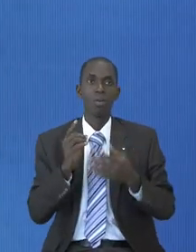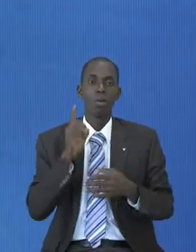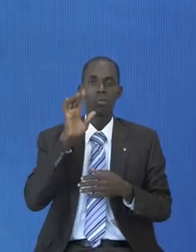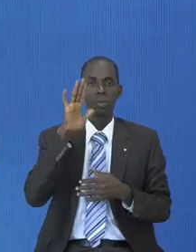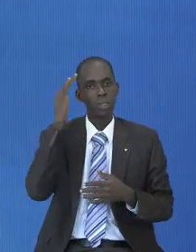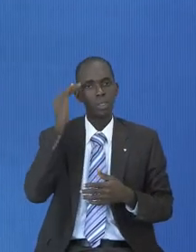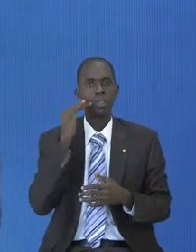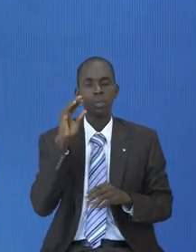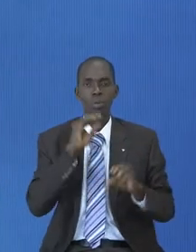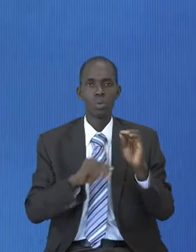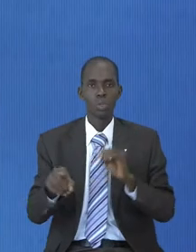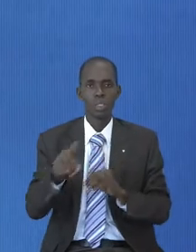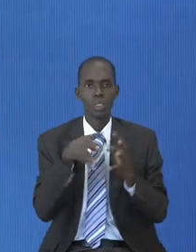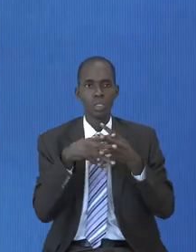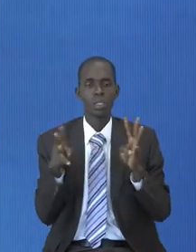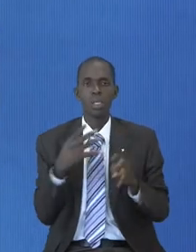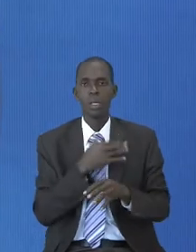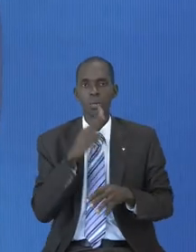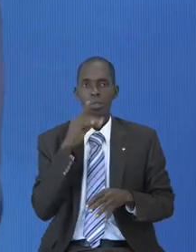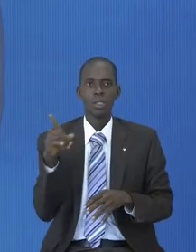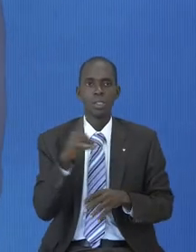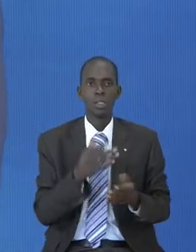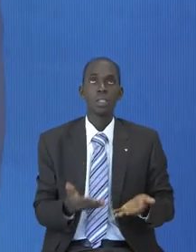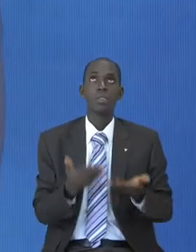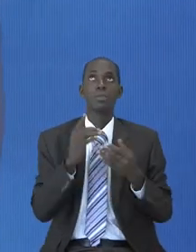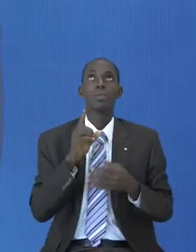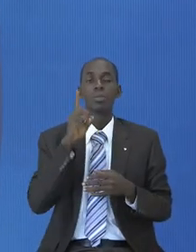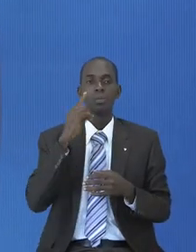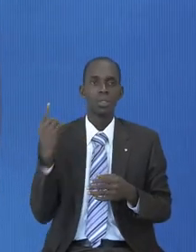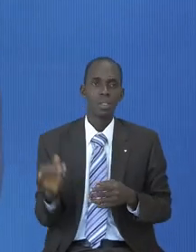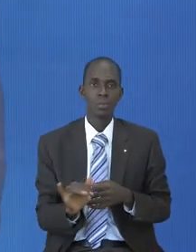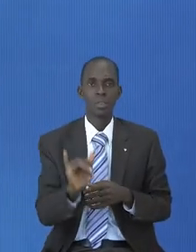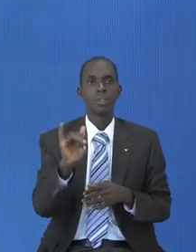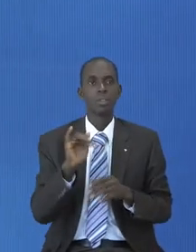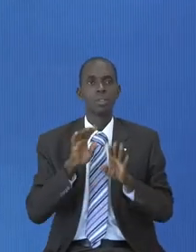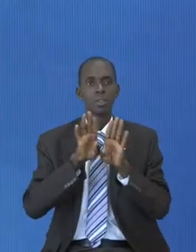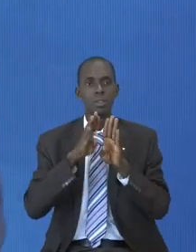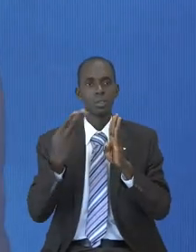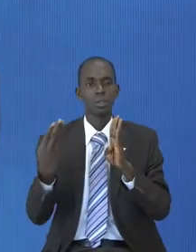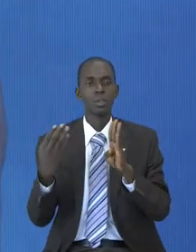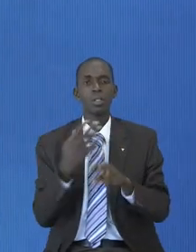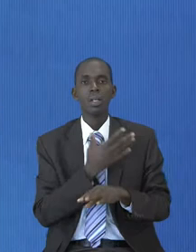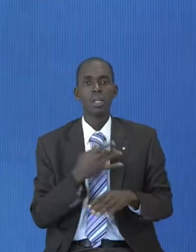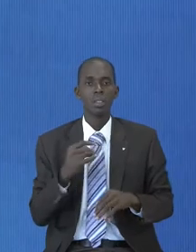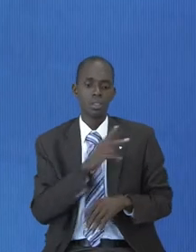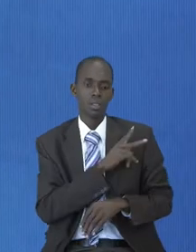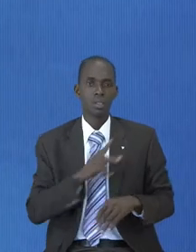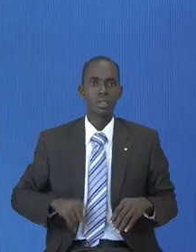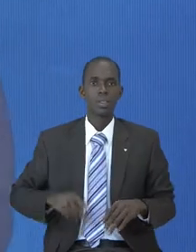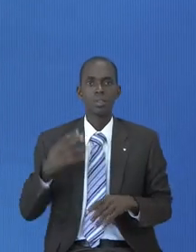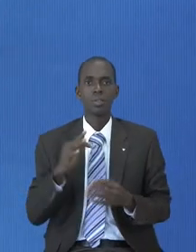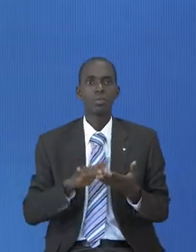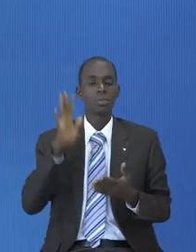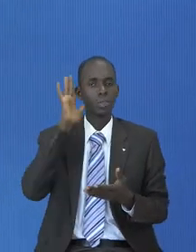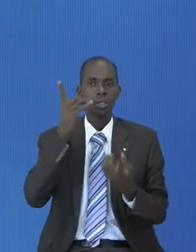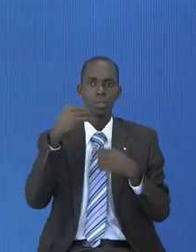ye gates, and be ye lift up, ye everlasting doors, and the King of glory shall come